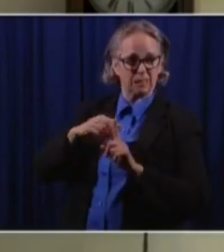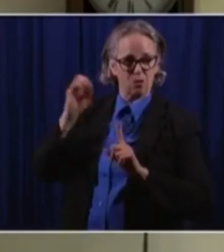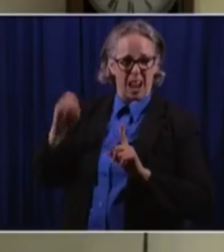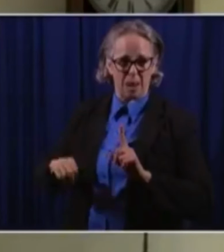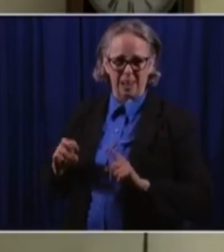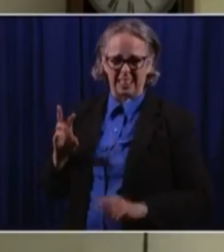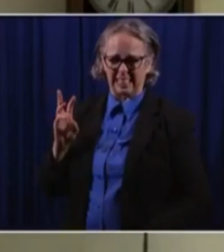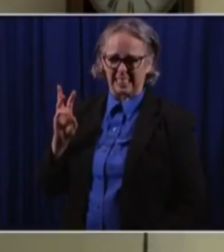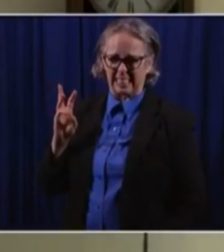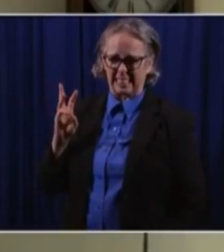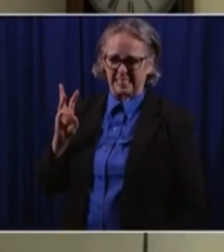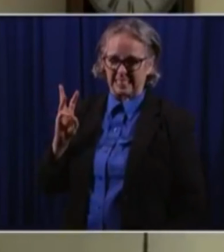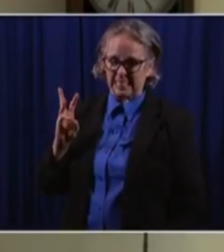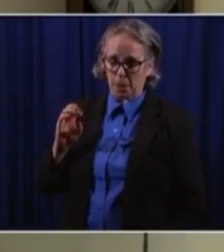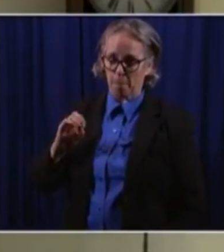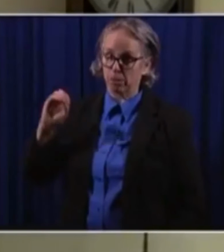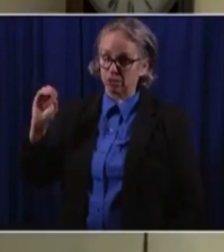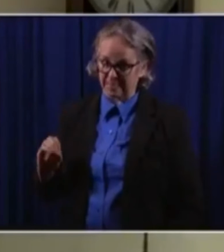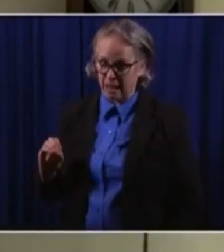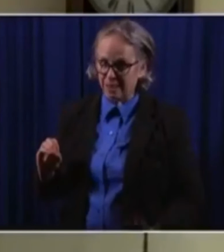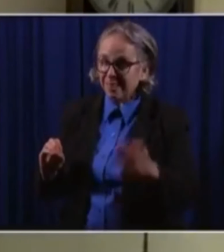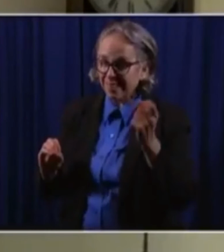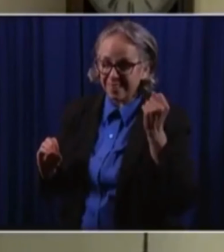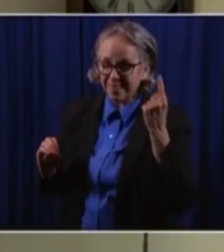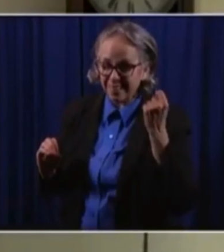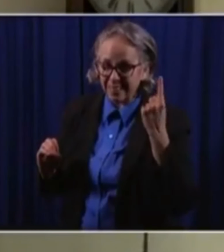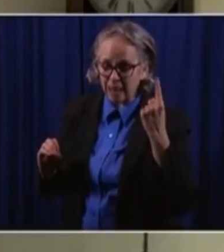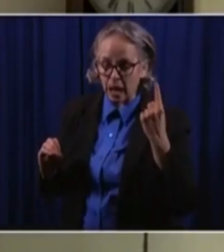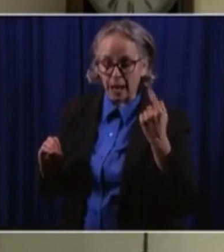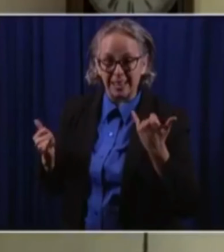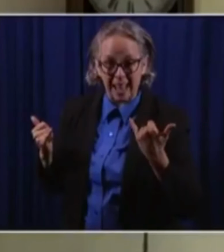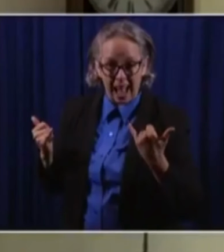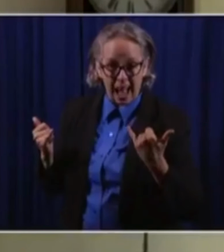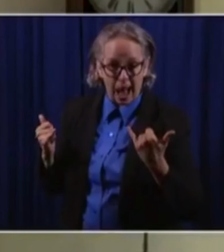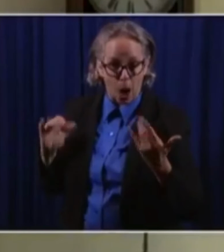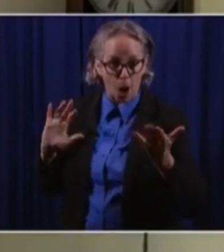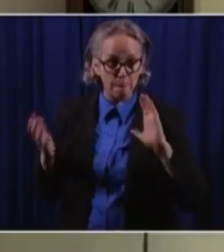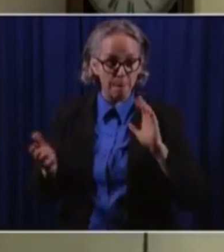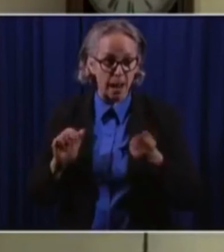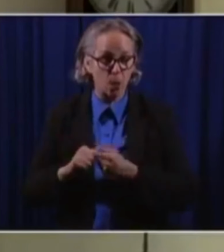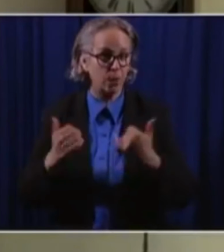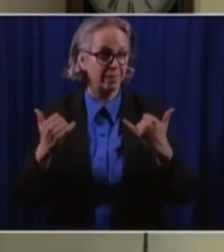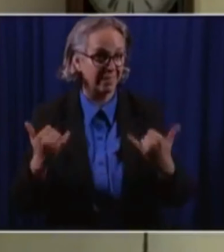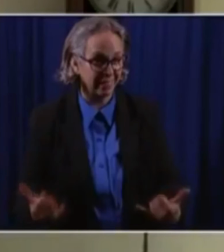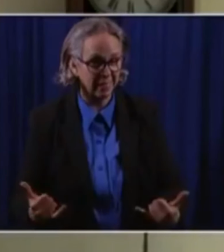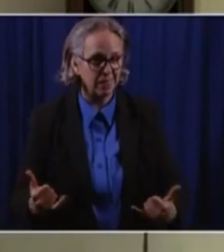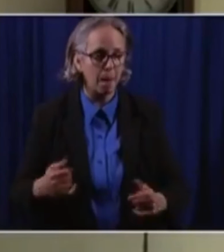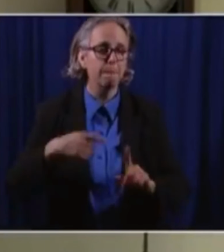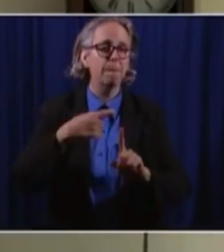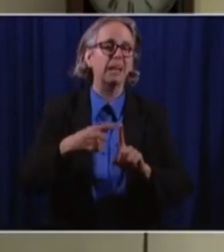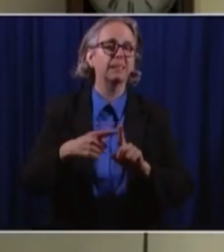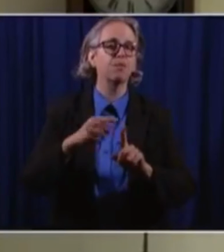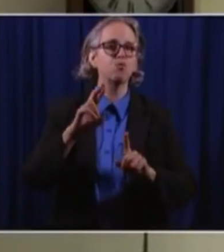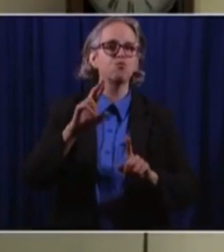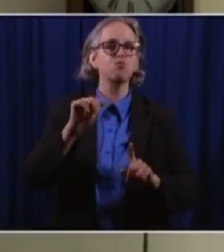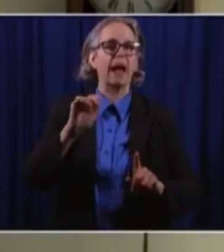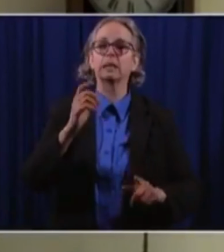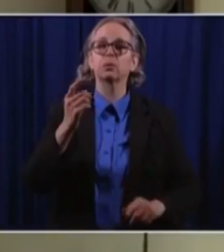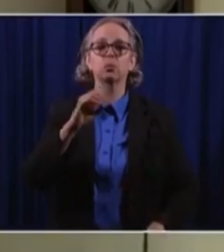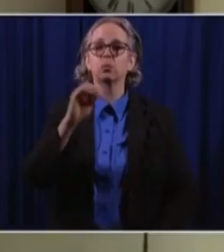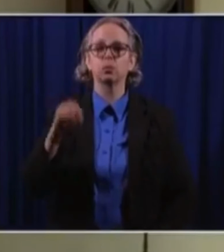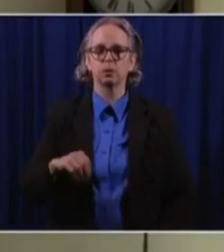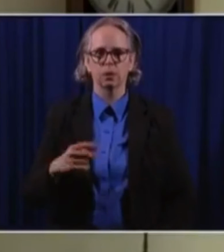week, with the same level of testing, they're finding a positivity rate around 2%. So from 6 to